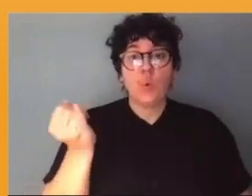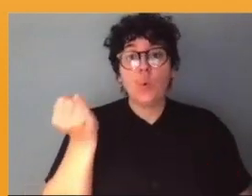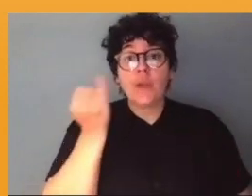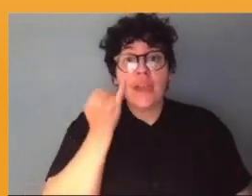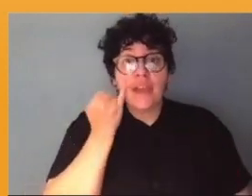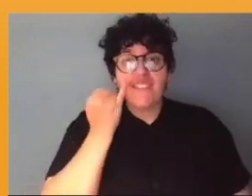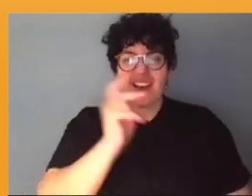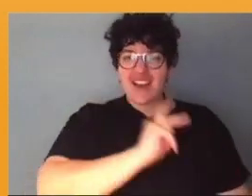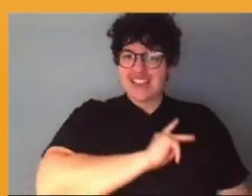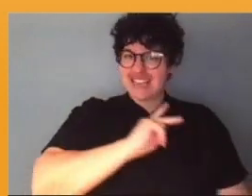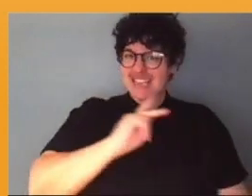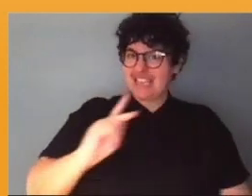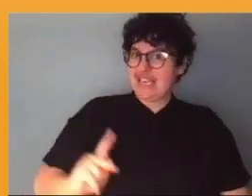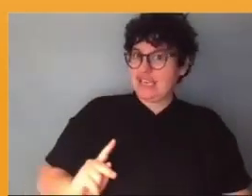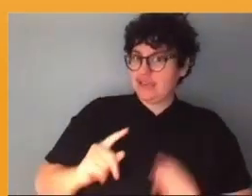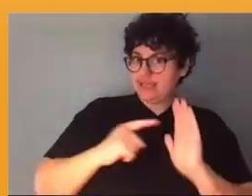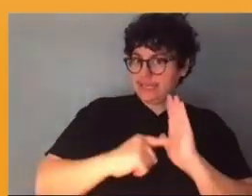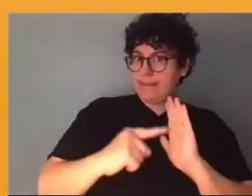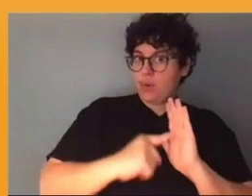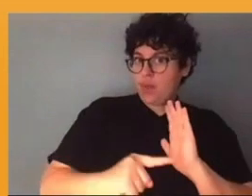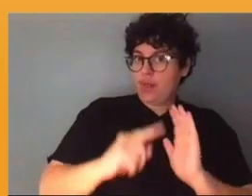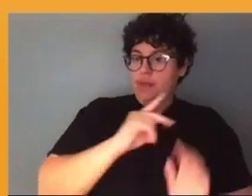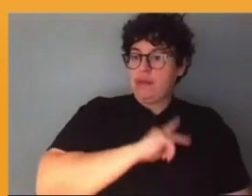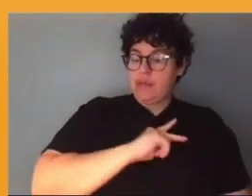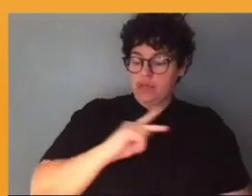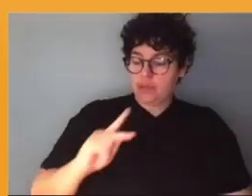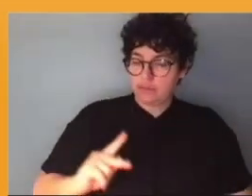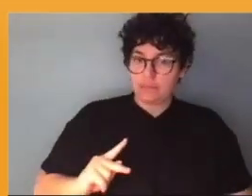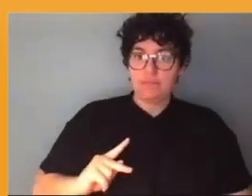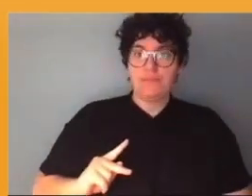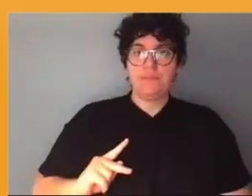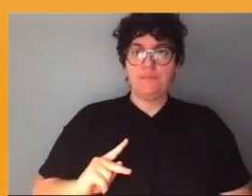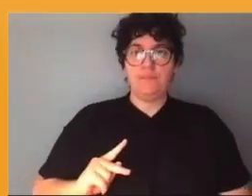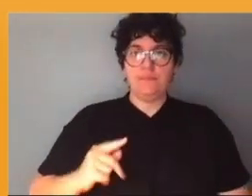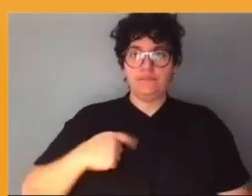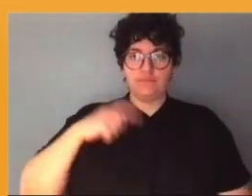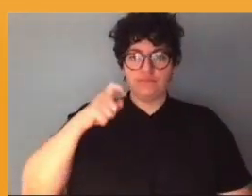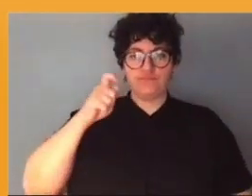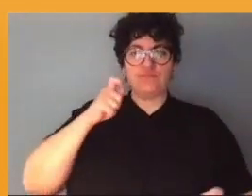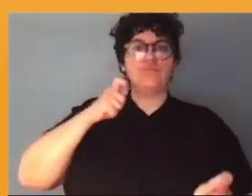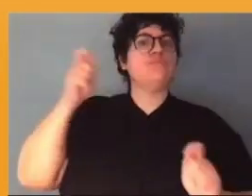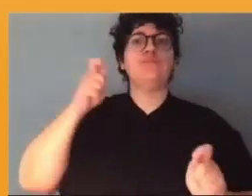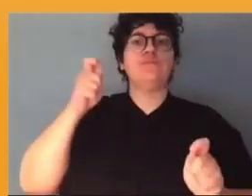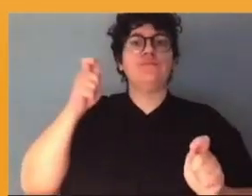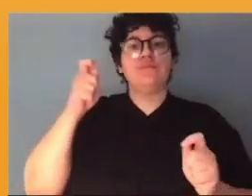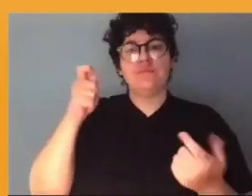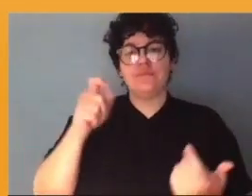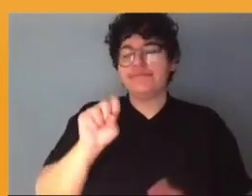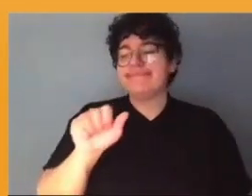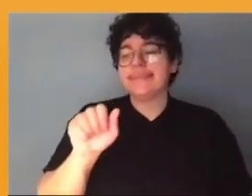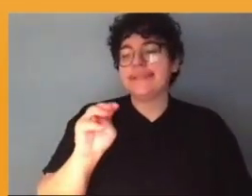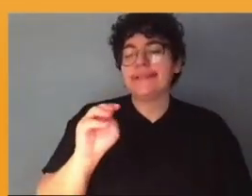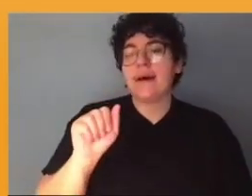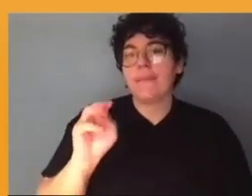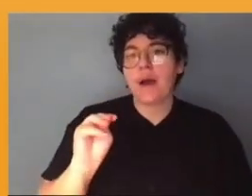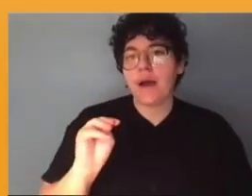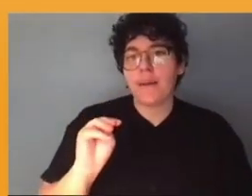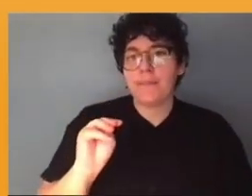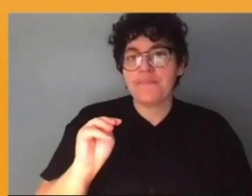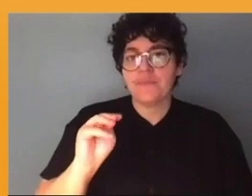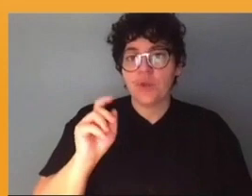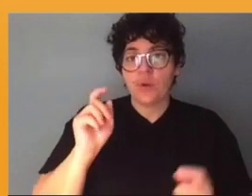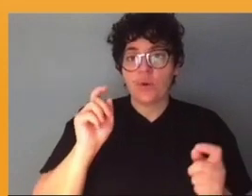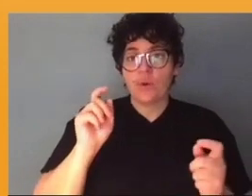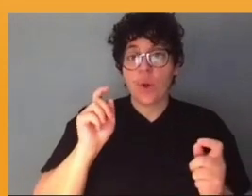king, really, creating that facial structure of samam is what we call it. So